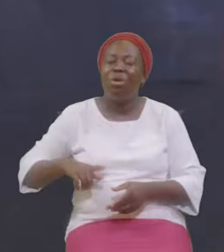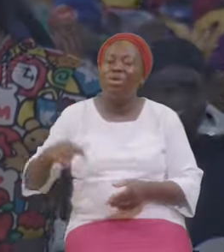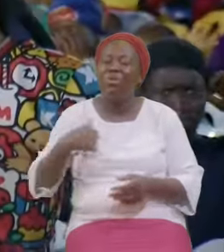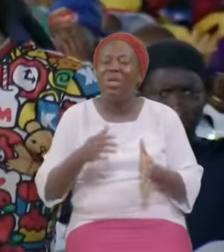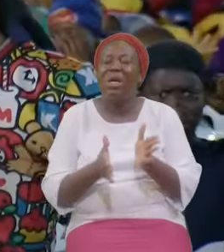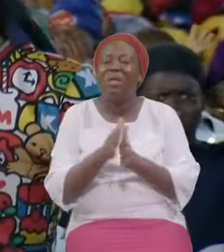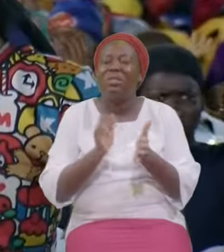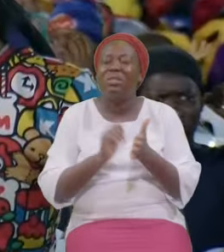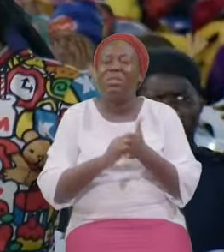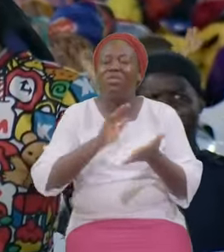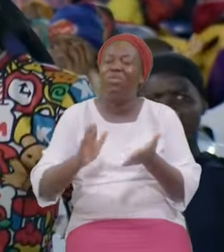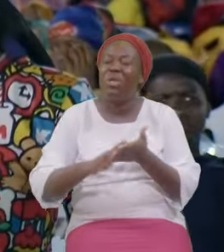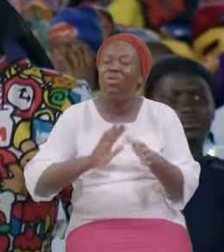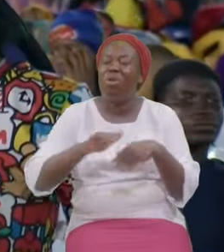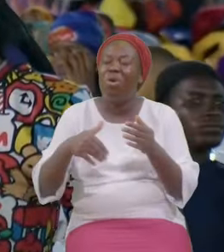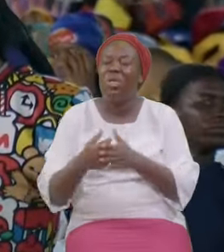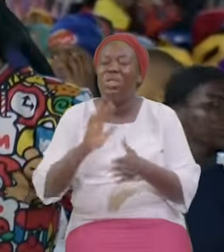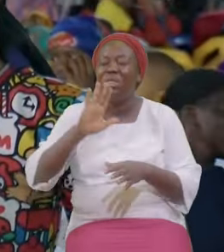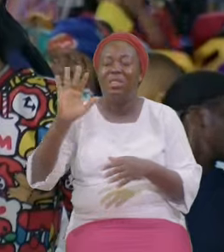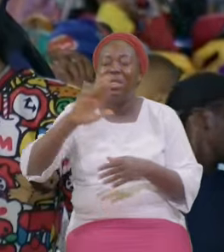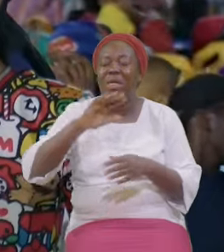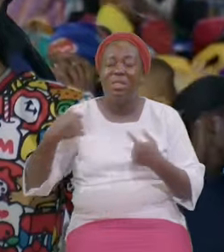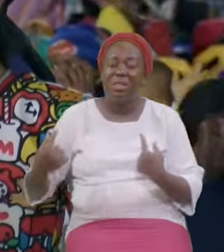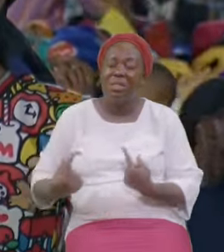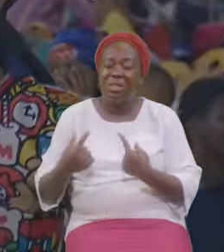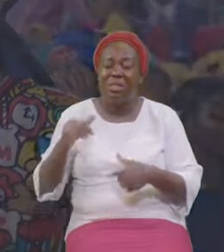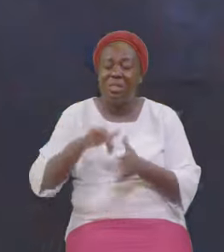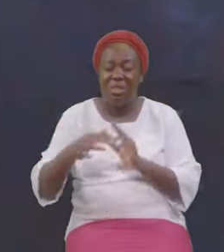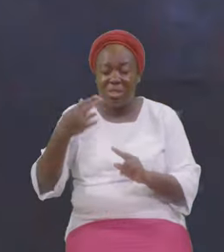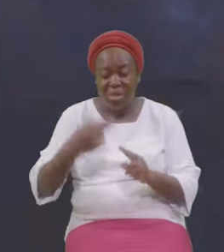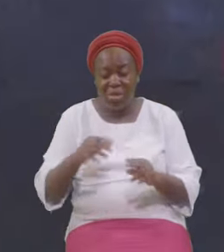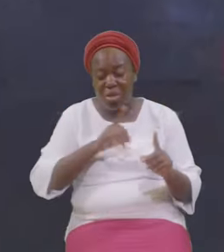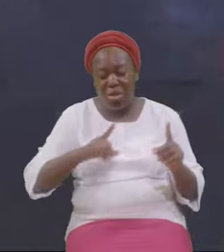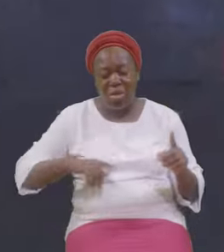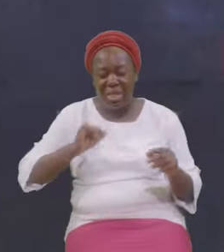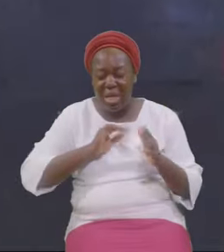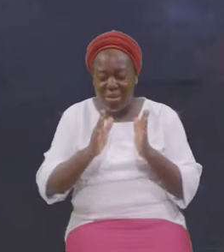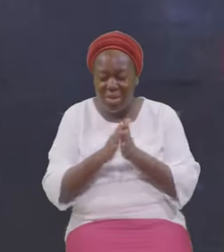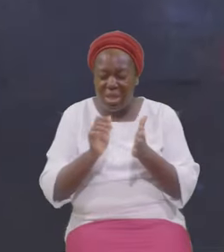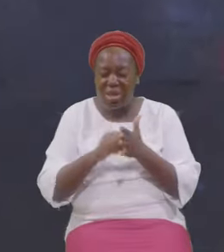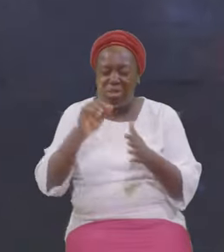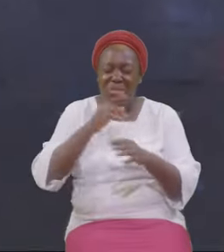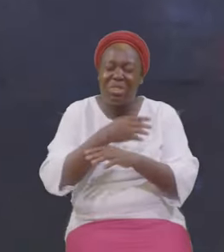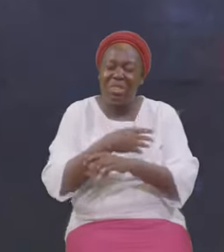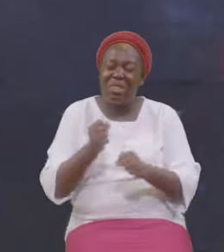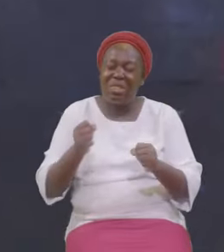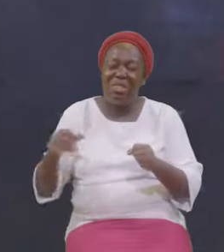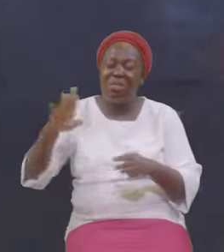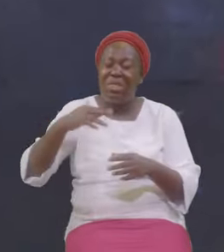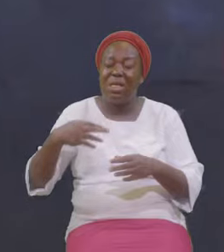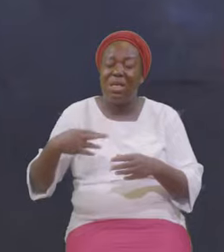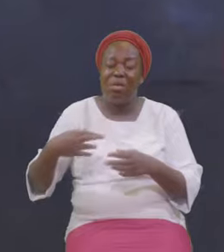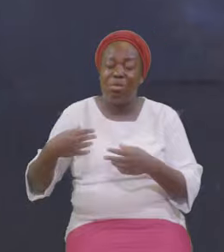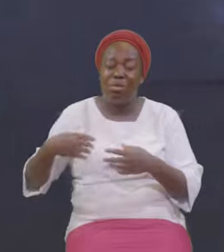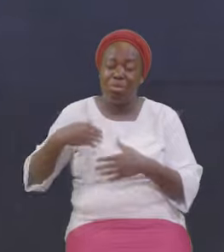Jesus' name. Lord, I pray, save their soul in Jesus' name.